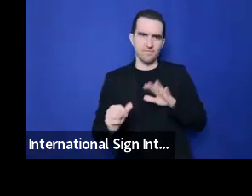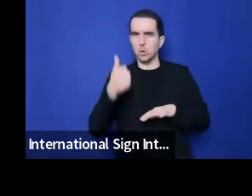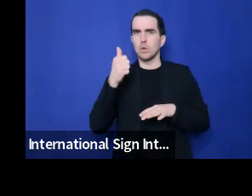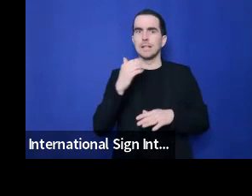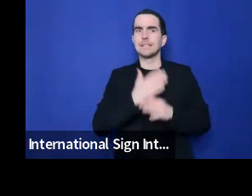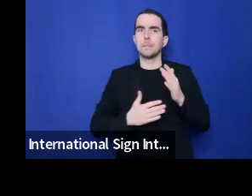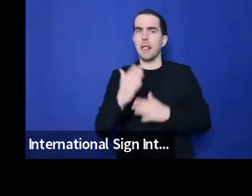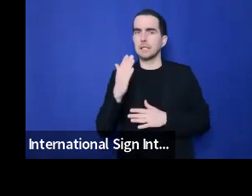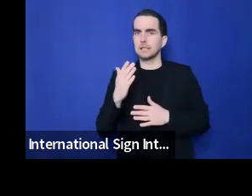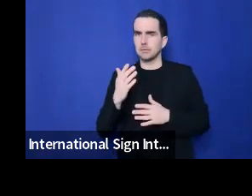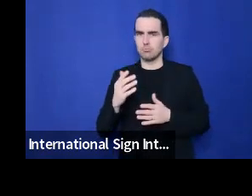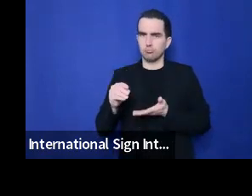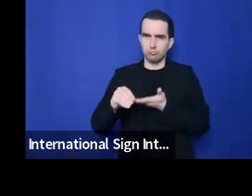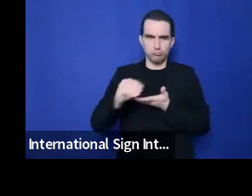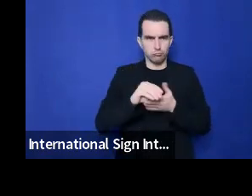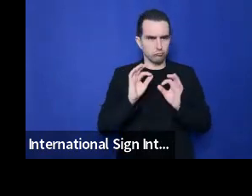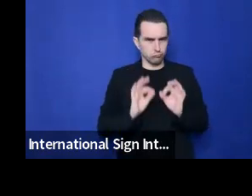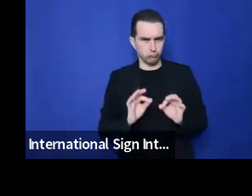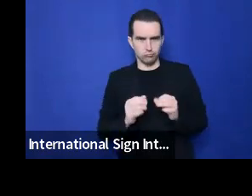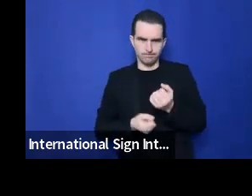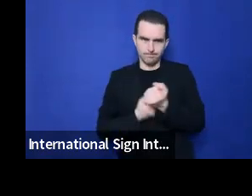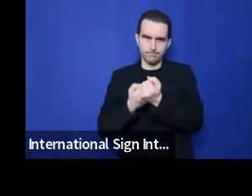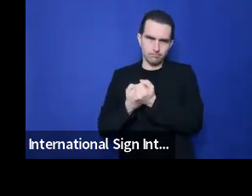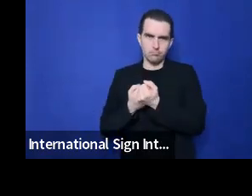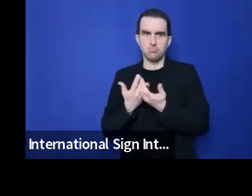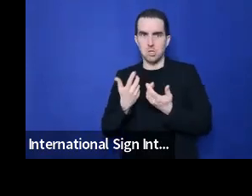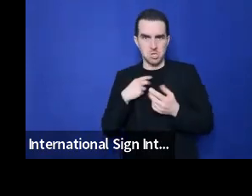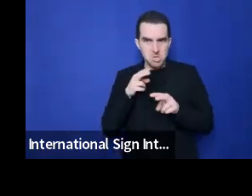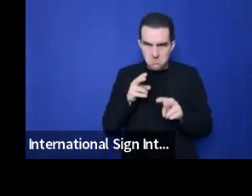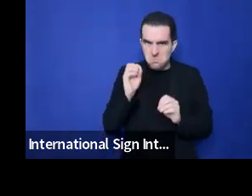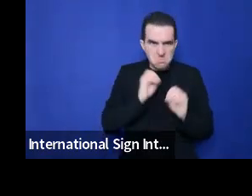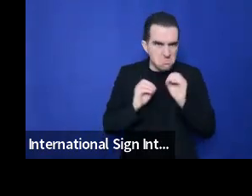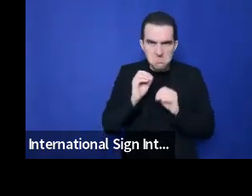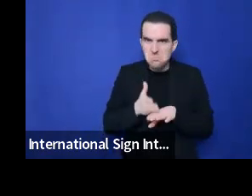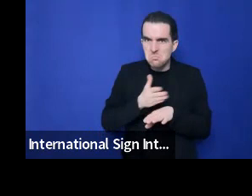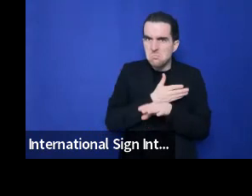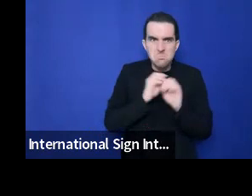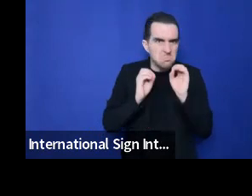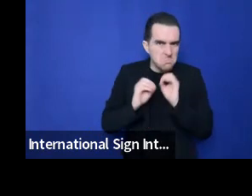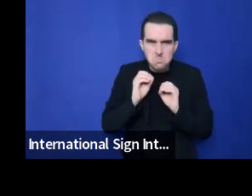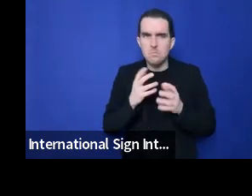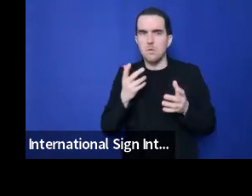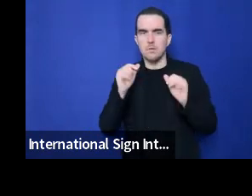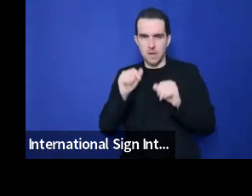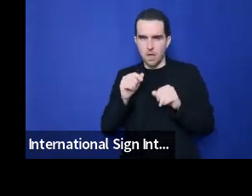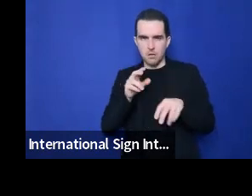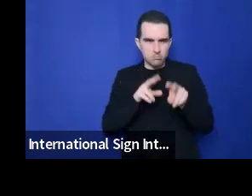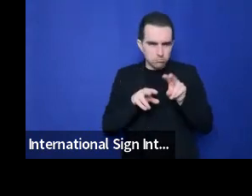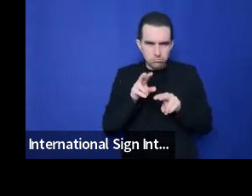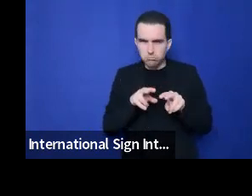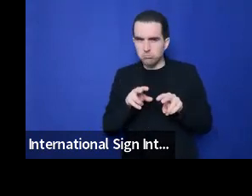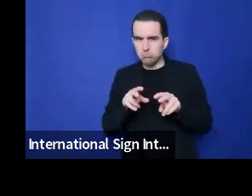like in some of Europe and Central Asia country. It could be the shift to the CRPD